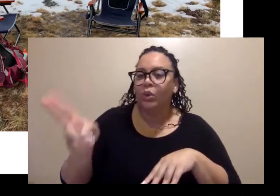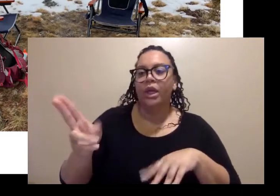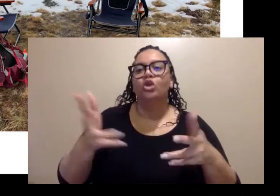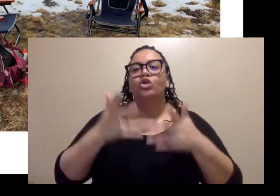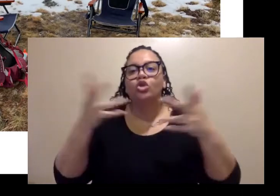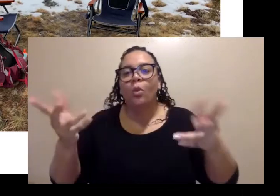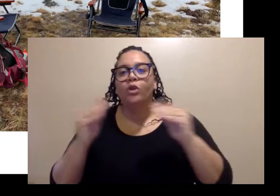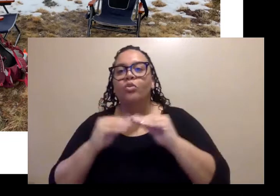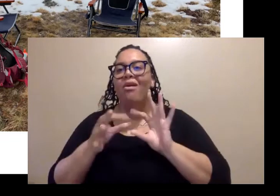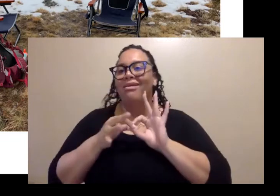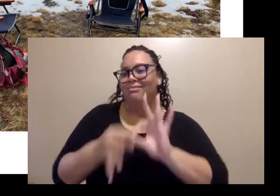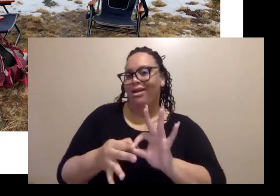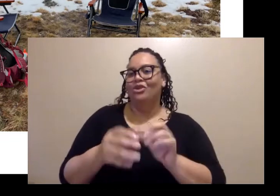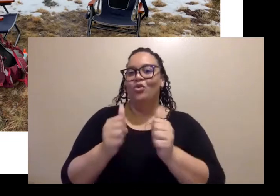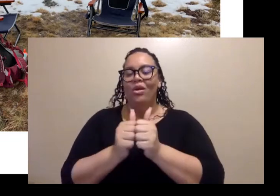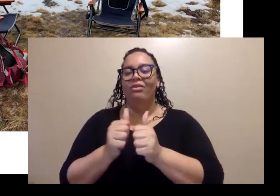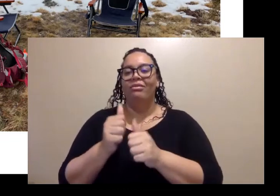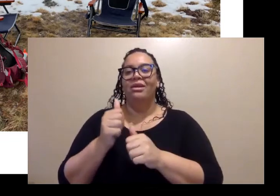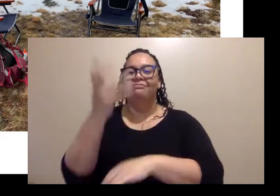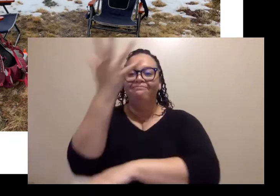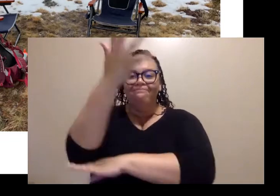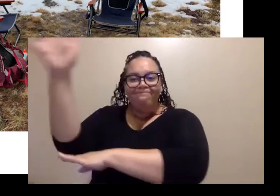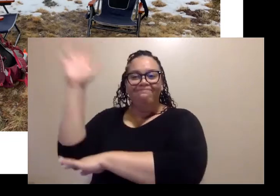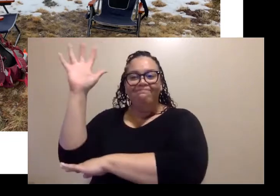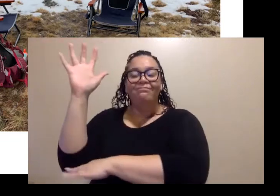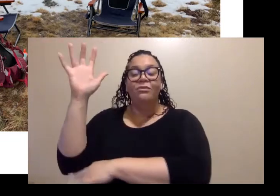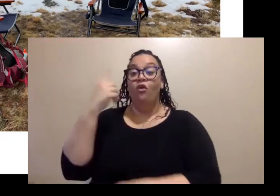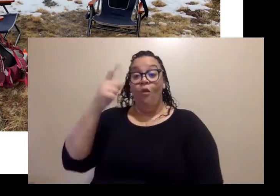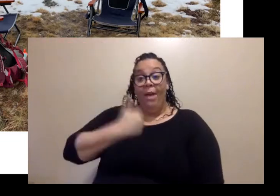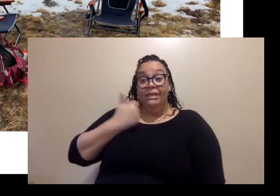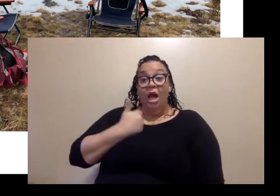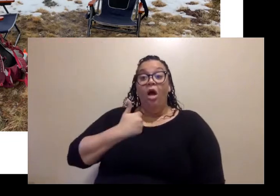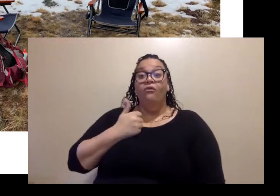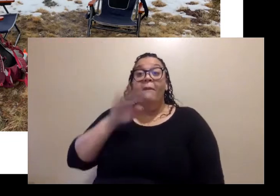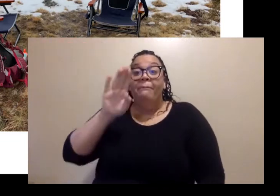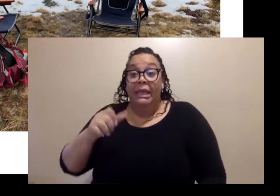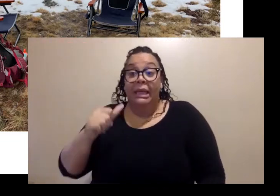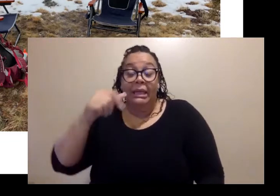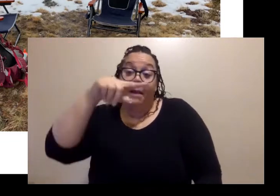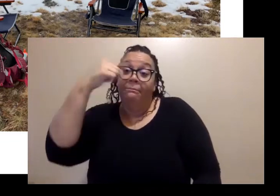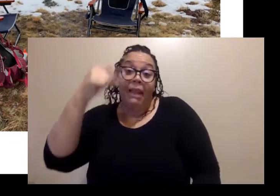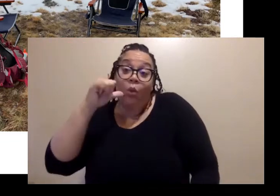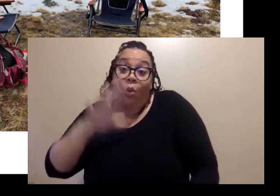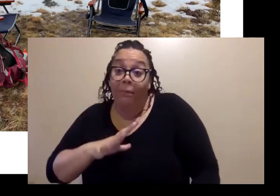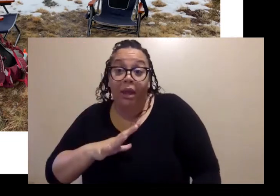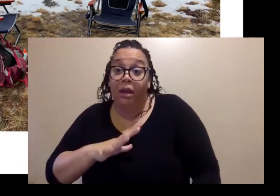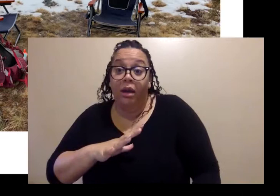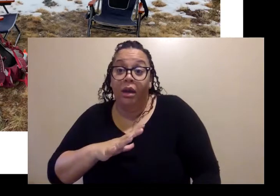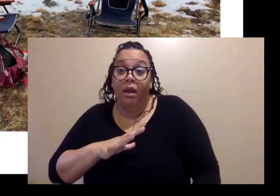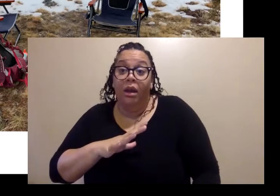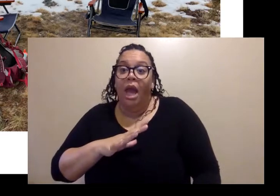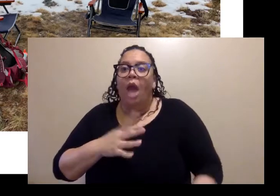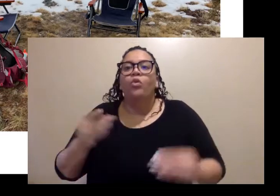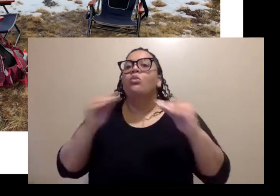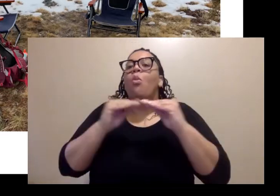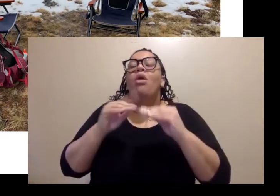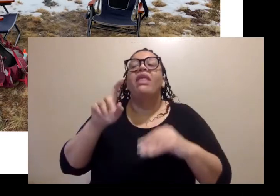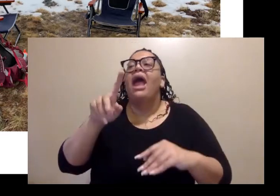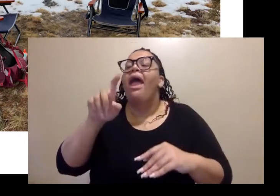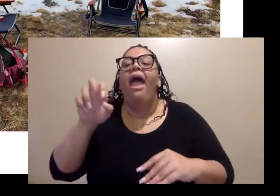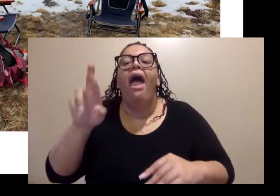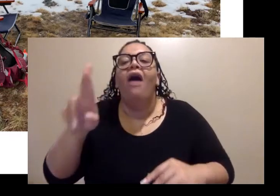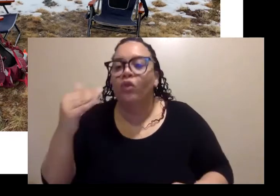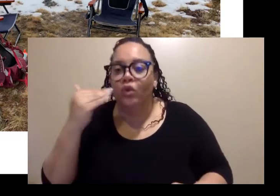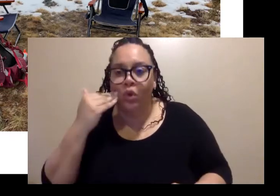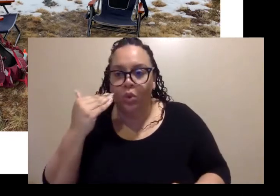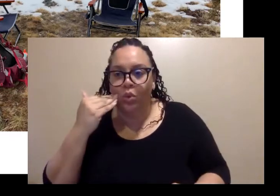more connection to nature for me as a Black individual than I had ever, than I knew of. And I knew I had to find out. I